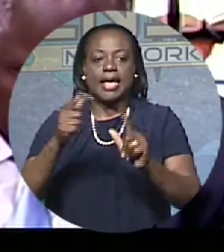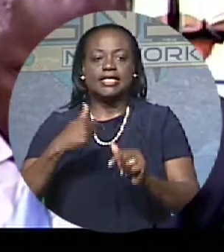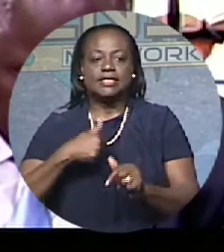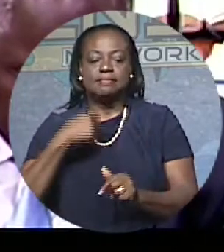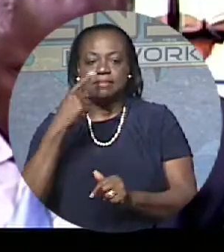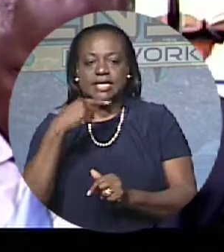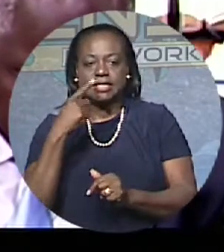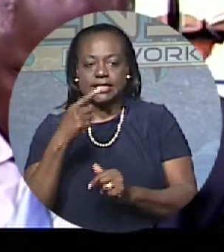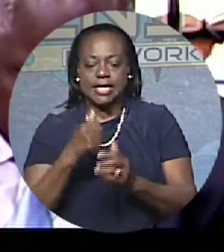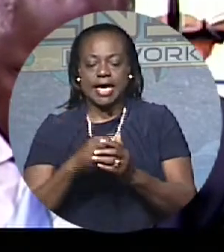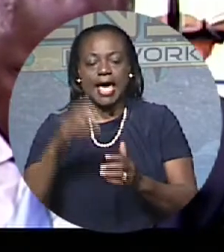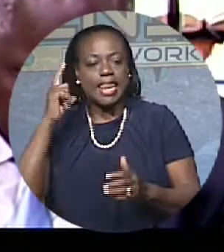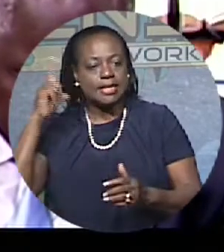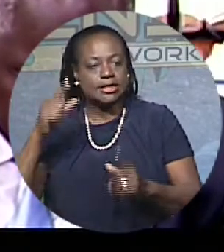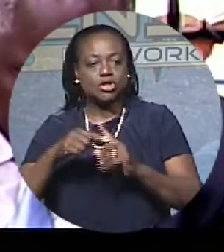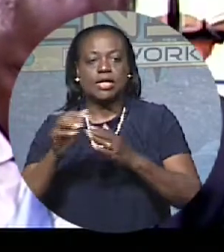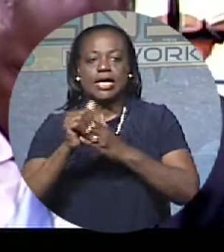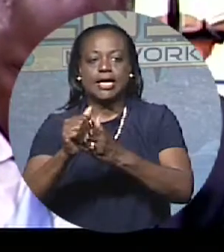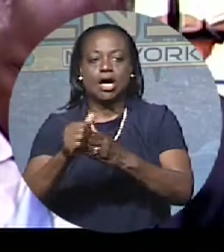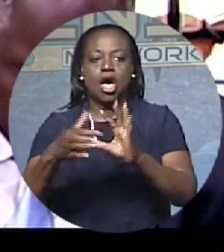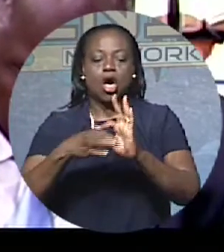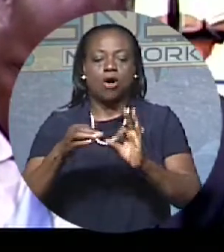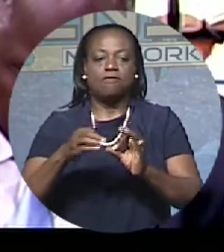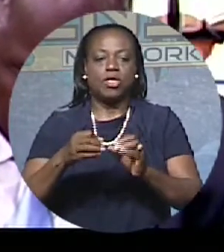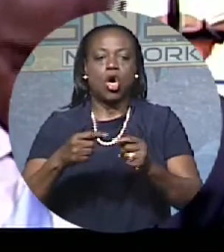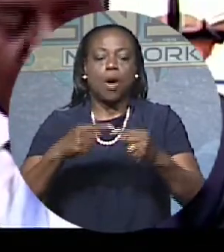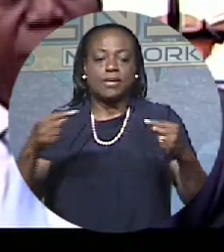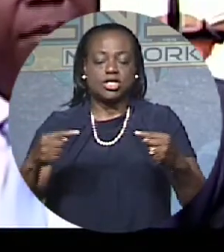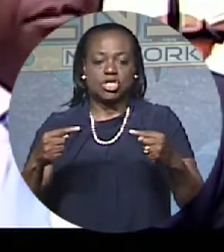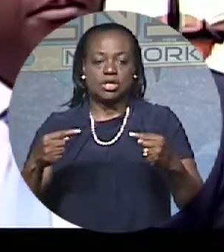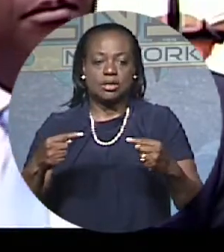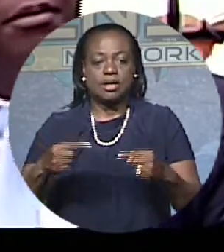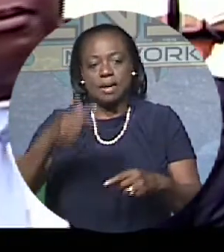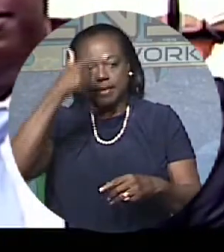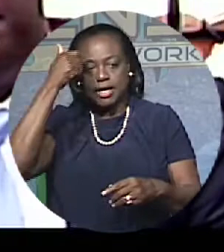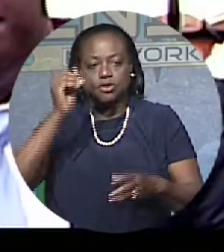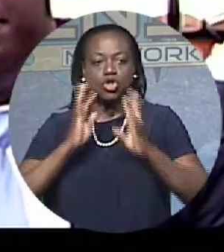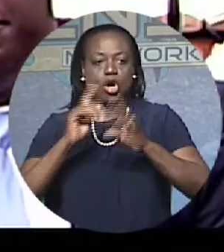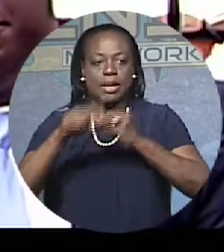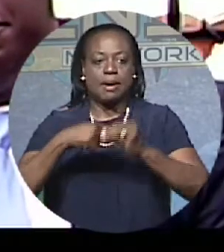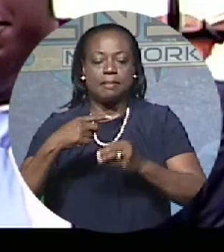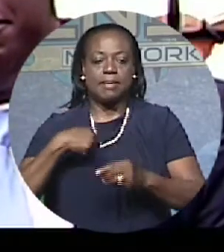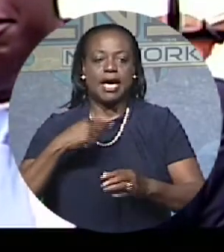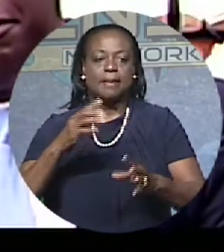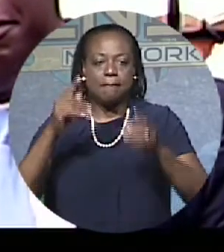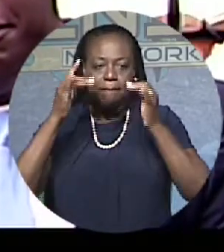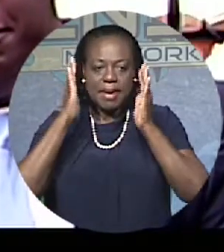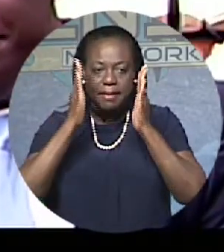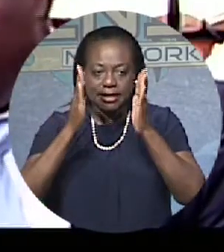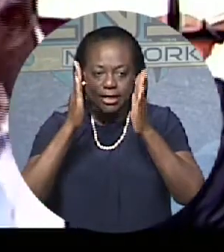to the leader of the opposition, and because he was talking about me, I paid close attention to him.